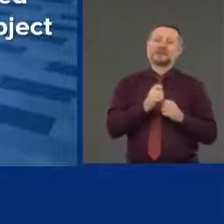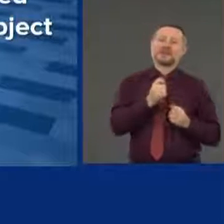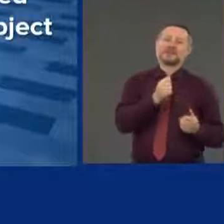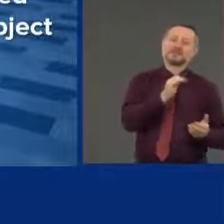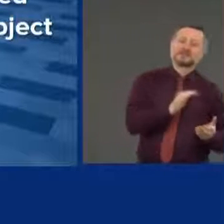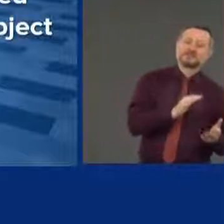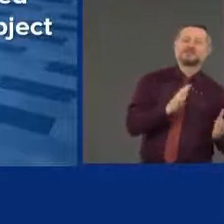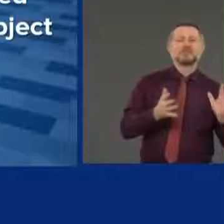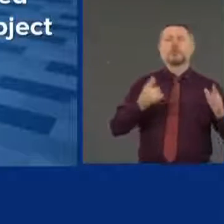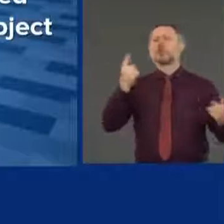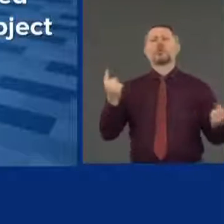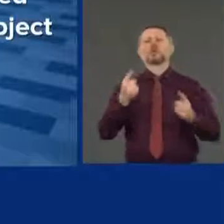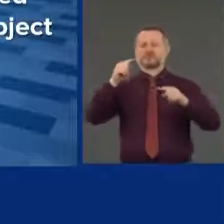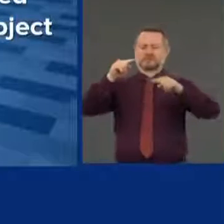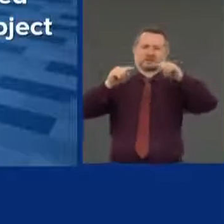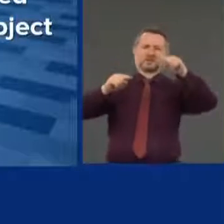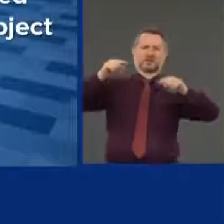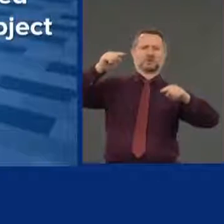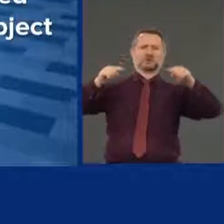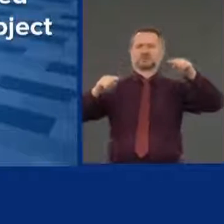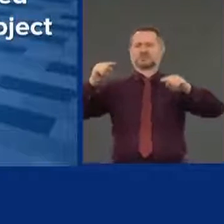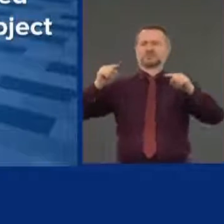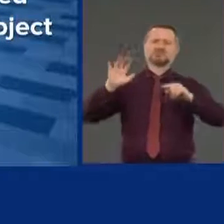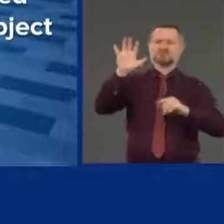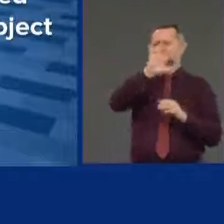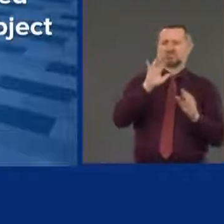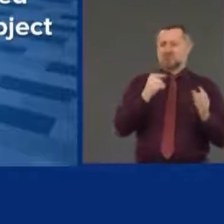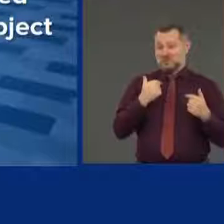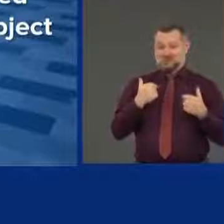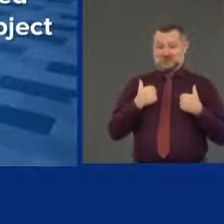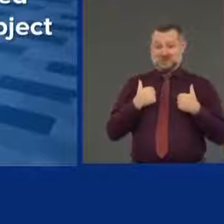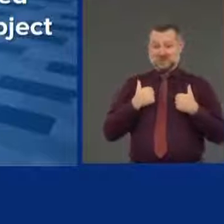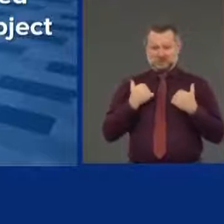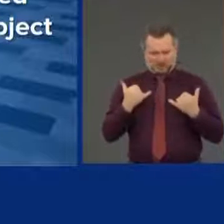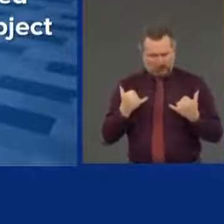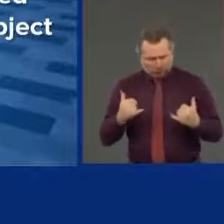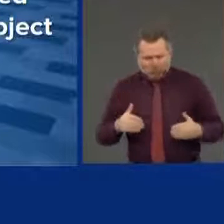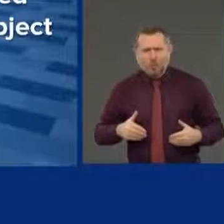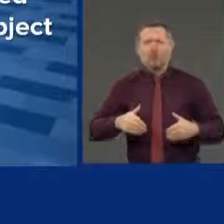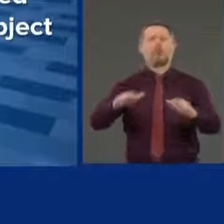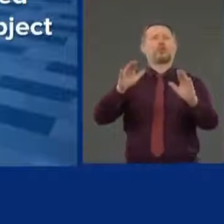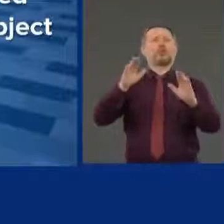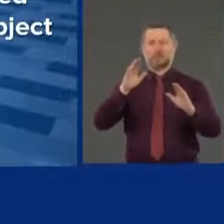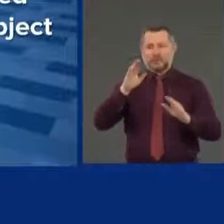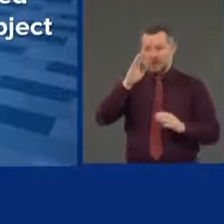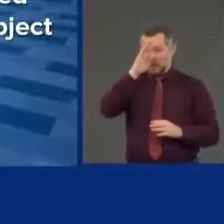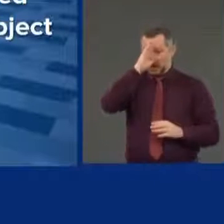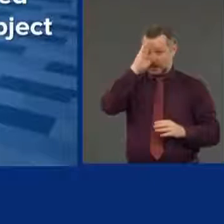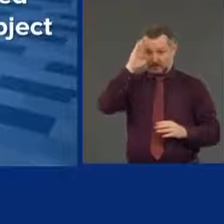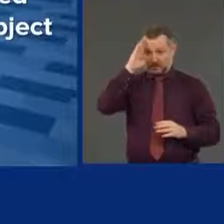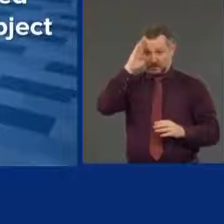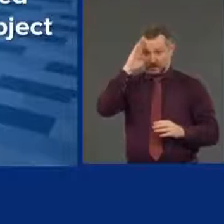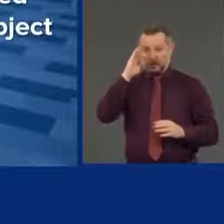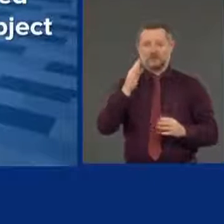to region. We're going to allow hospitals to accept visitors at their